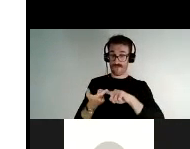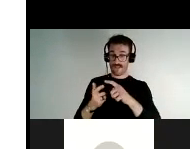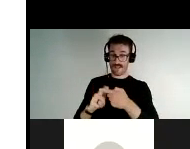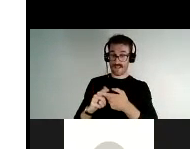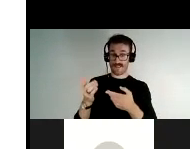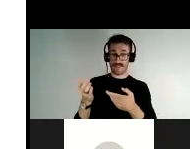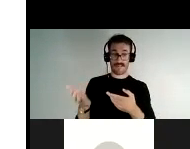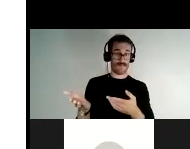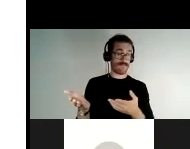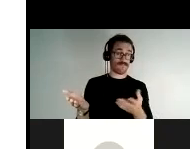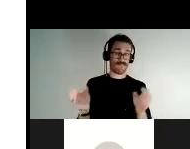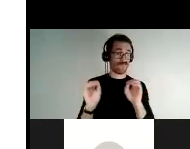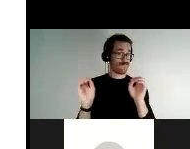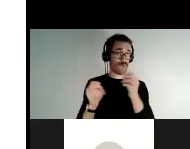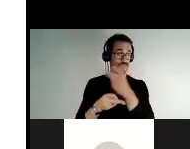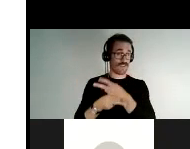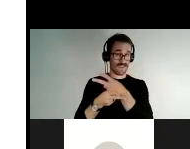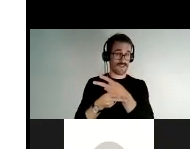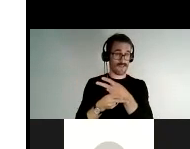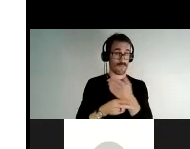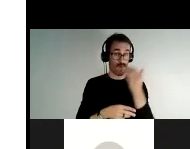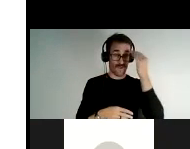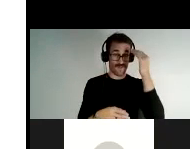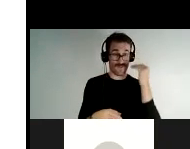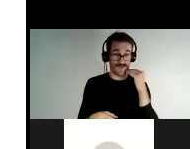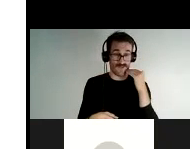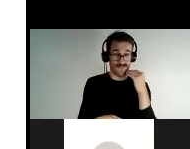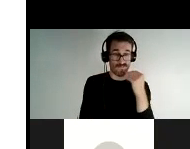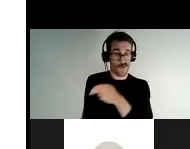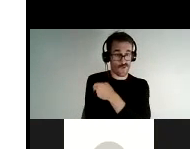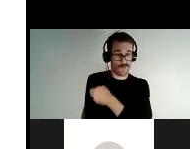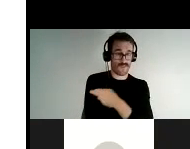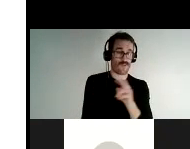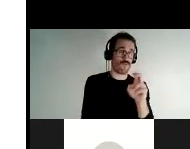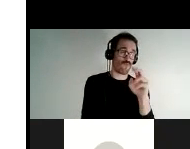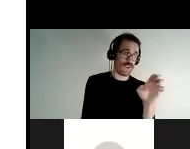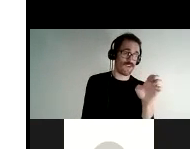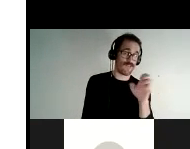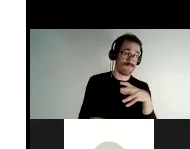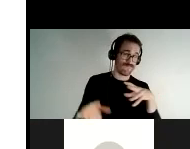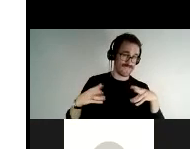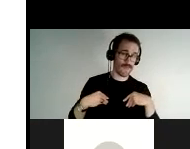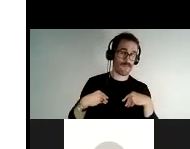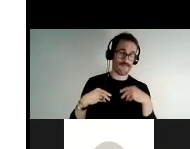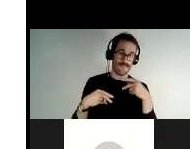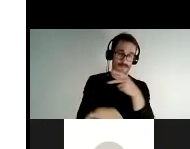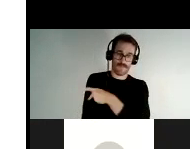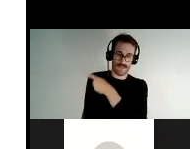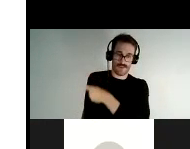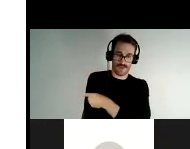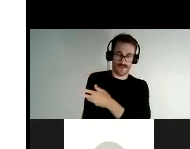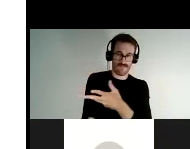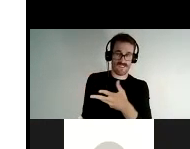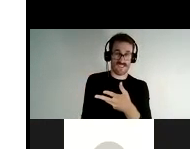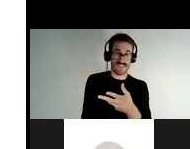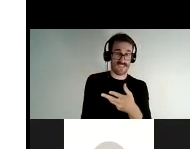dying. Very few hospitals were willing to accept the patients, and when they did, it was done with a lack